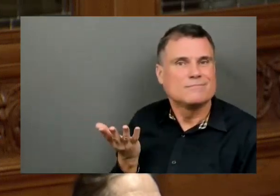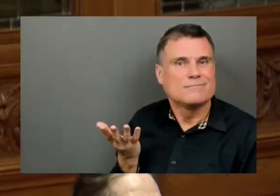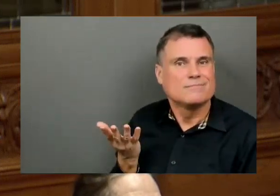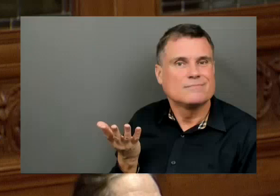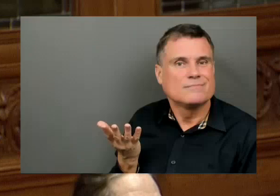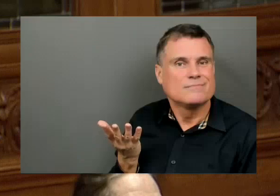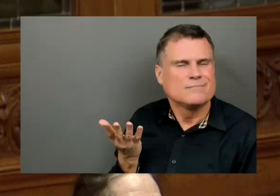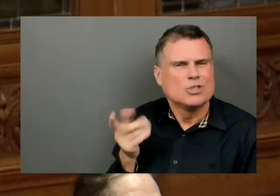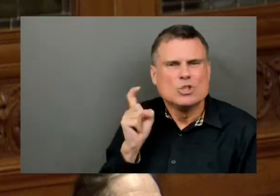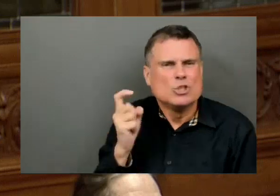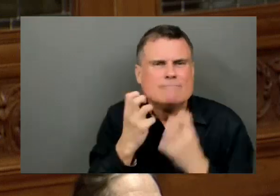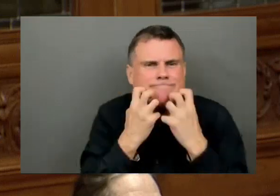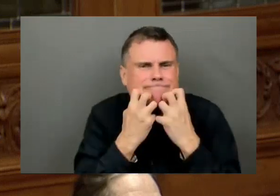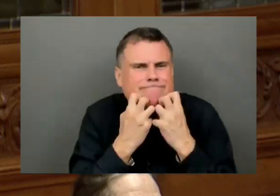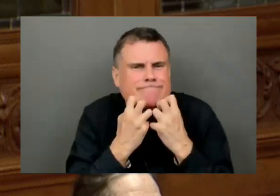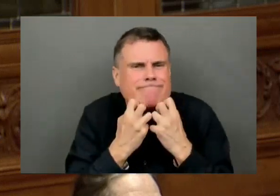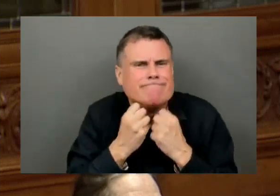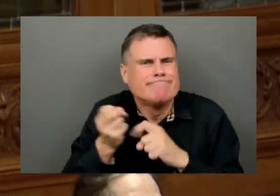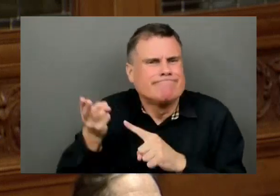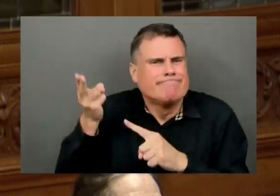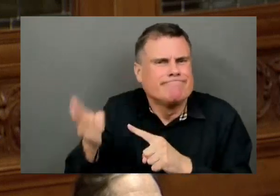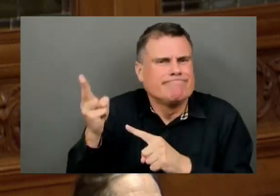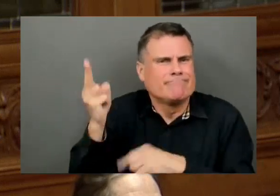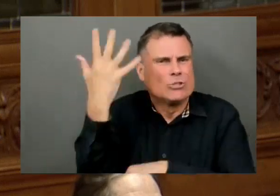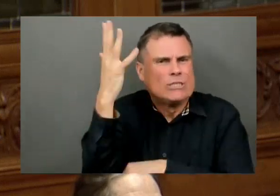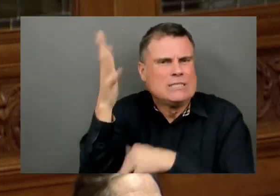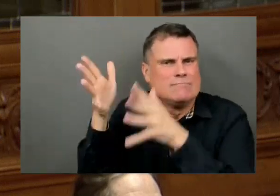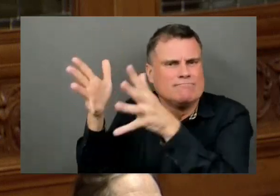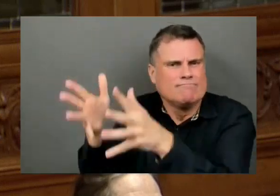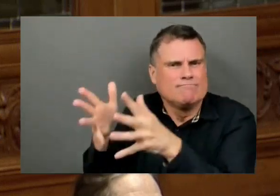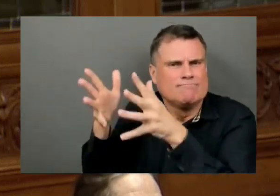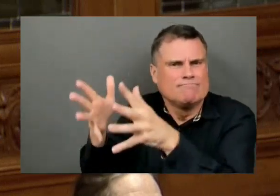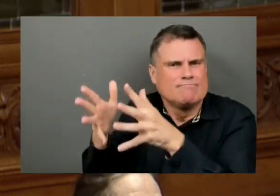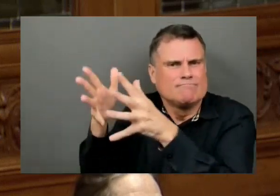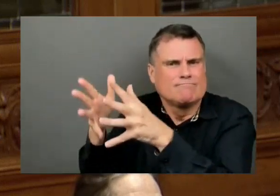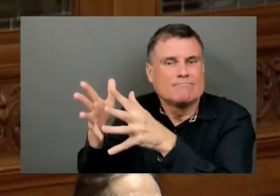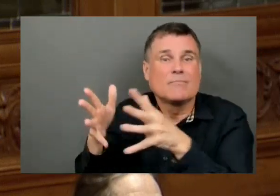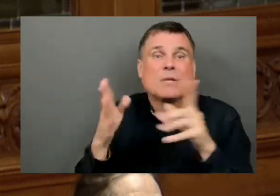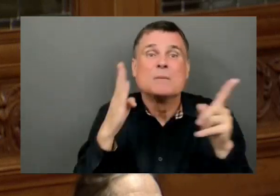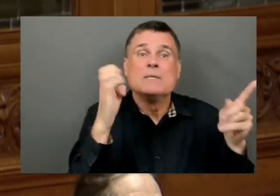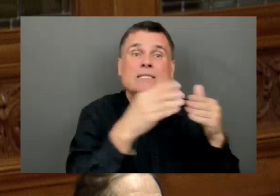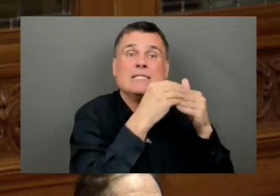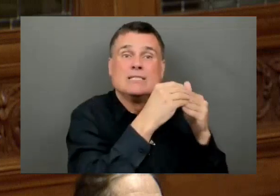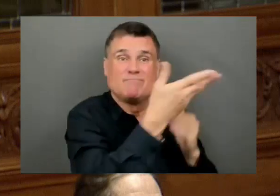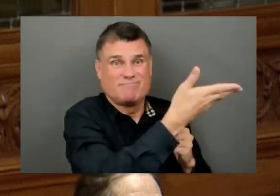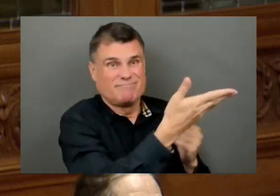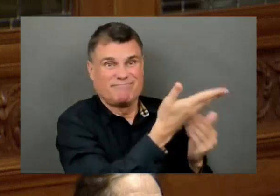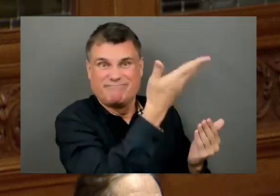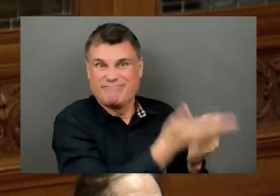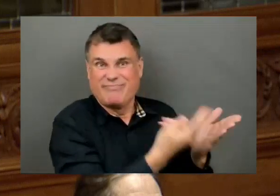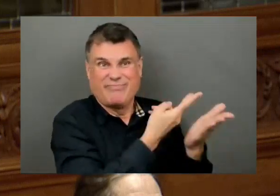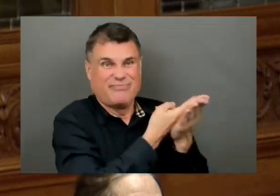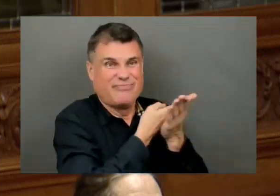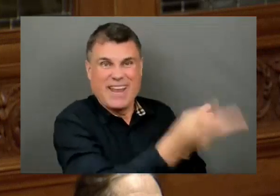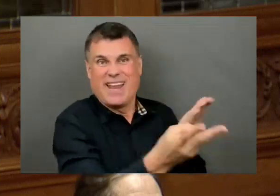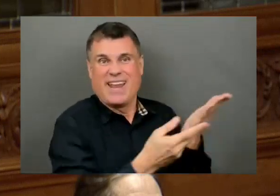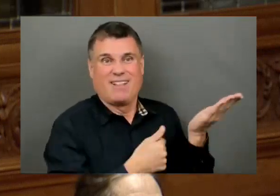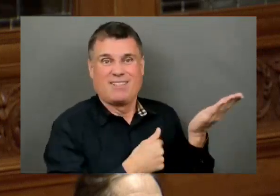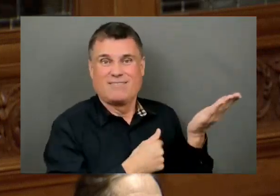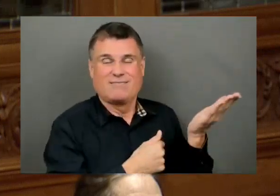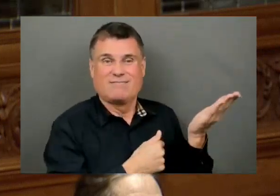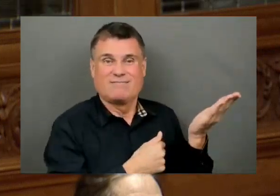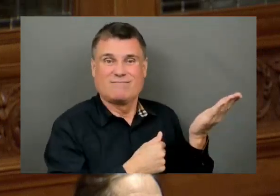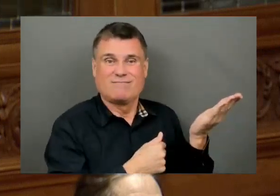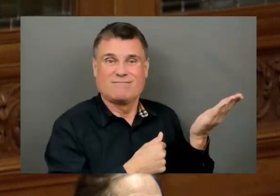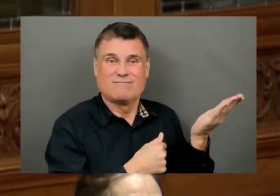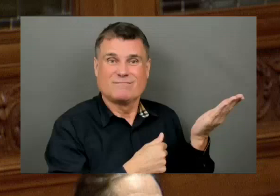leadership. The rest of the world and future generations are counting on us to save the very little rare old growth